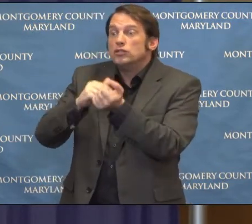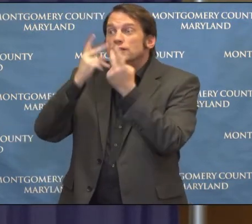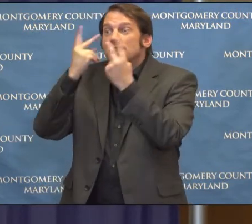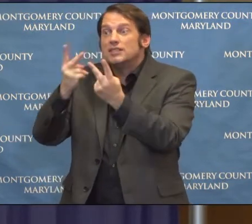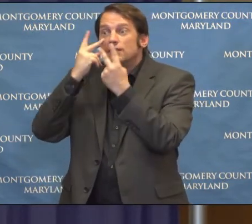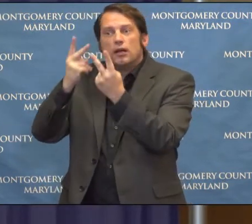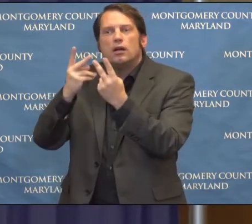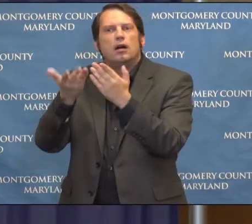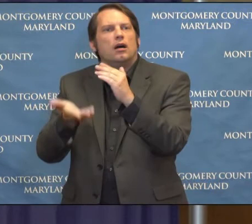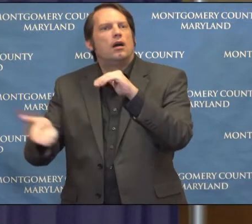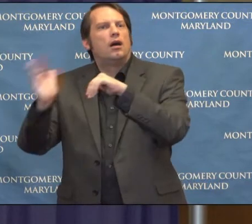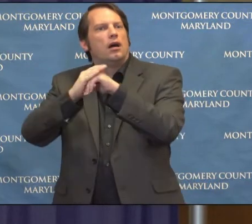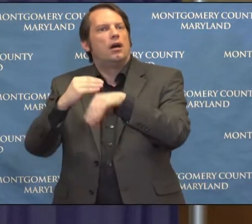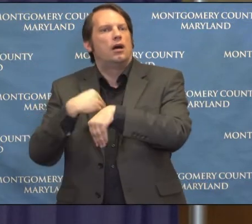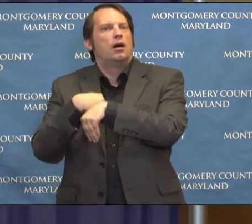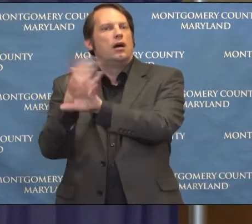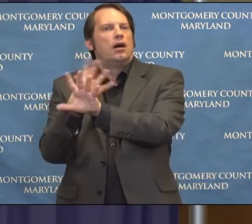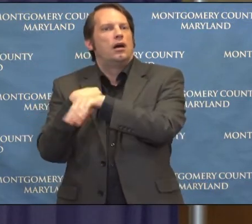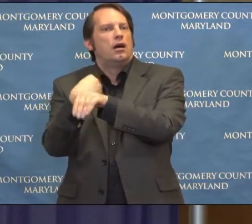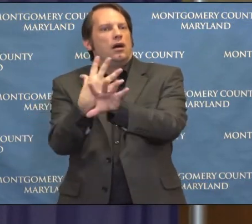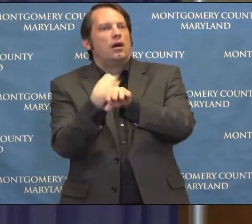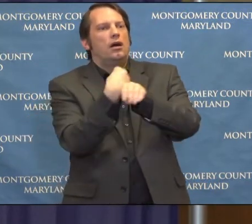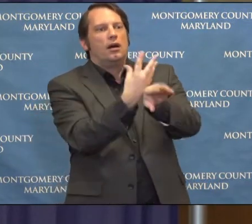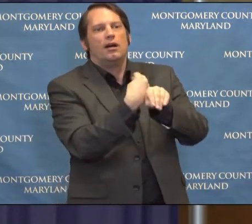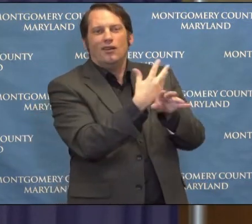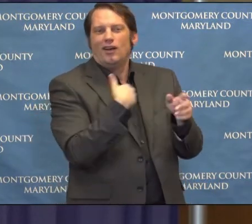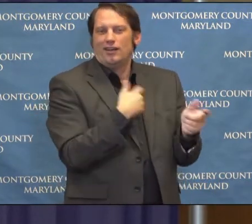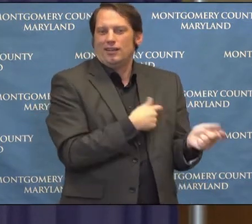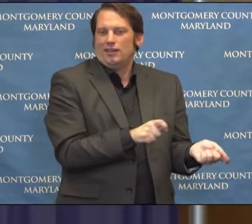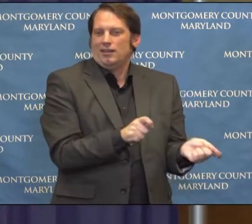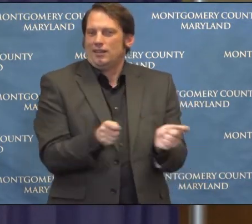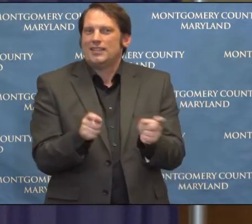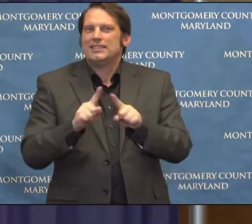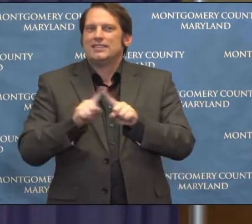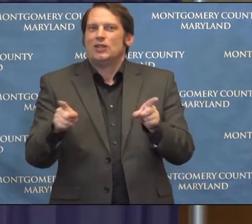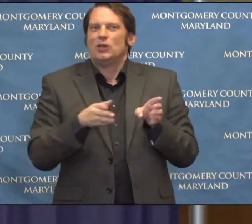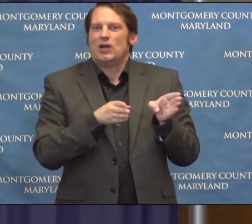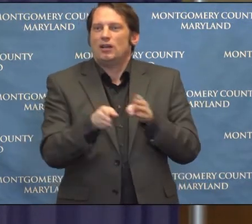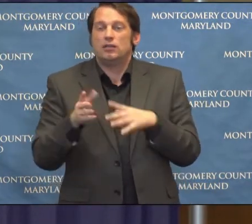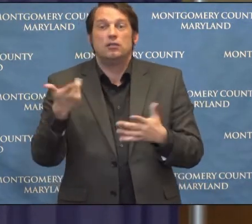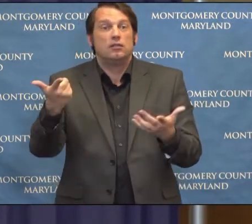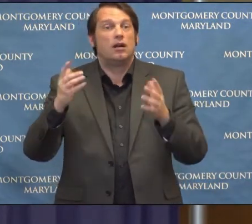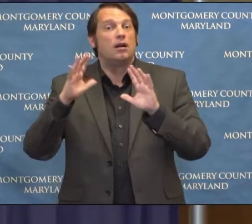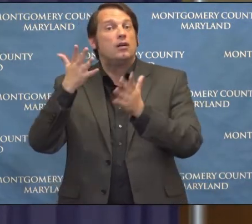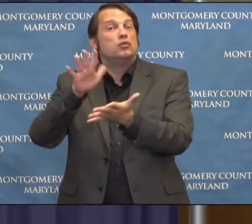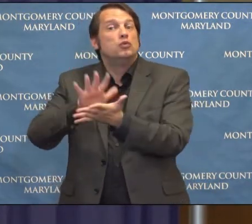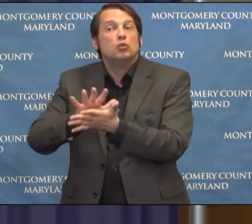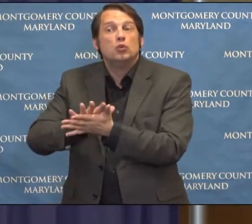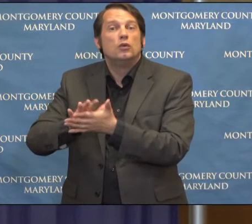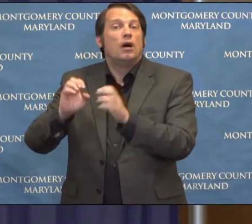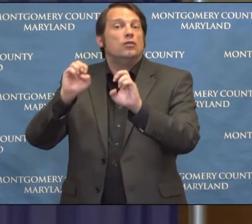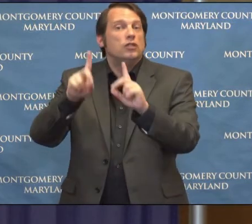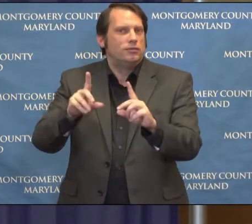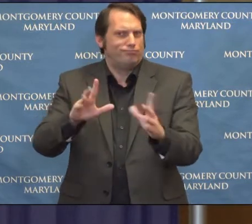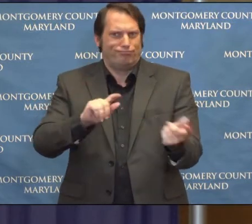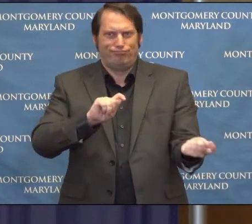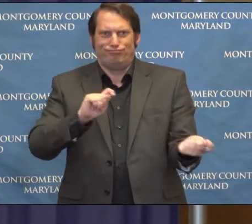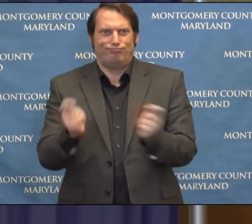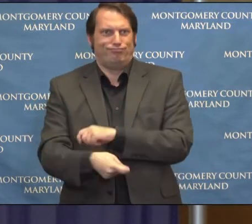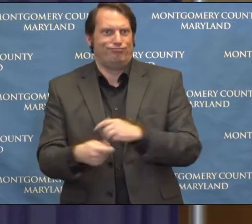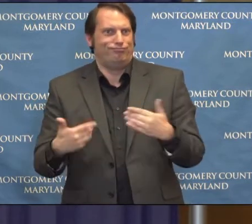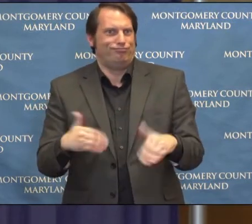convey messages, to provide educational resources, to shape how we interact with one another? So